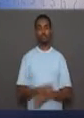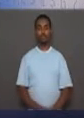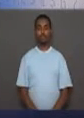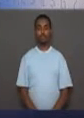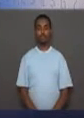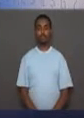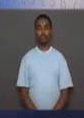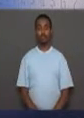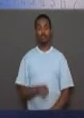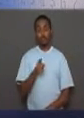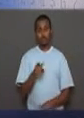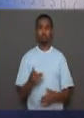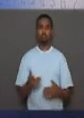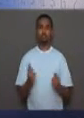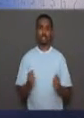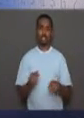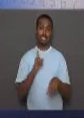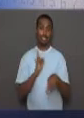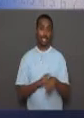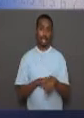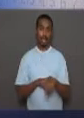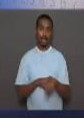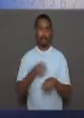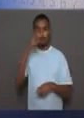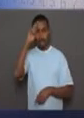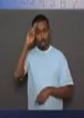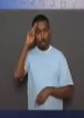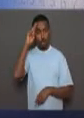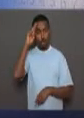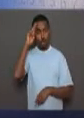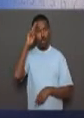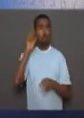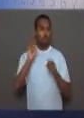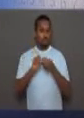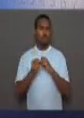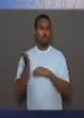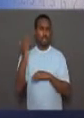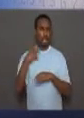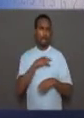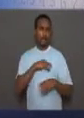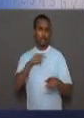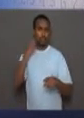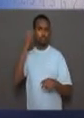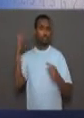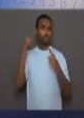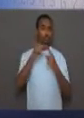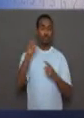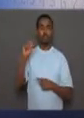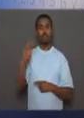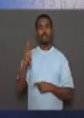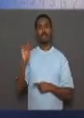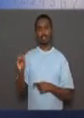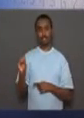profession. You are just in time because there has been a problem with the mission to